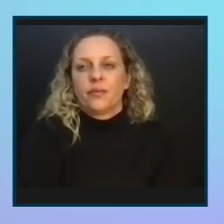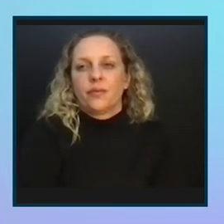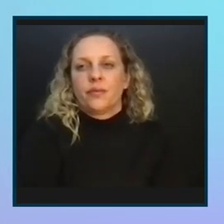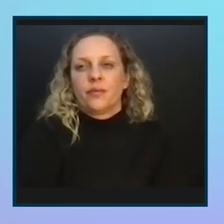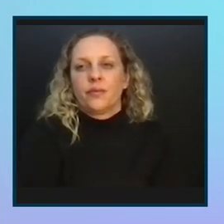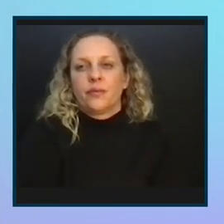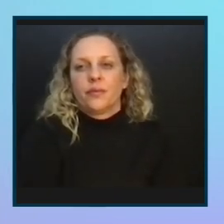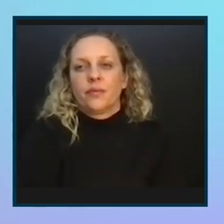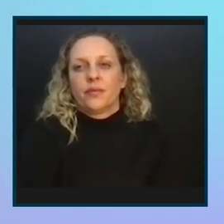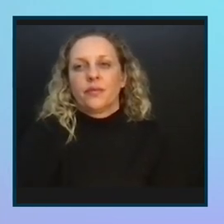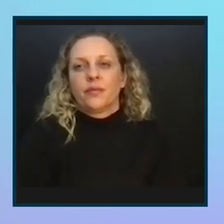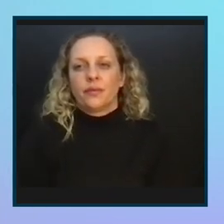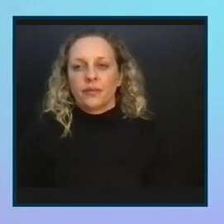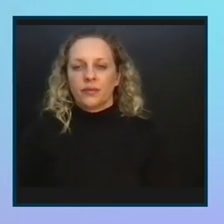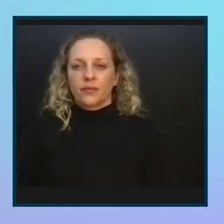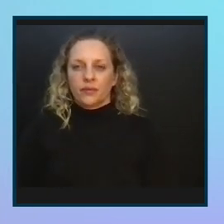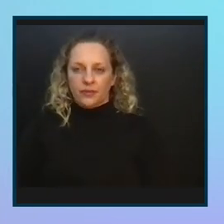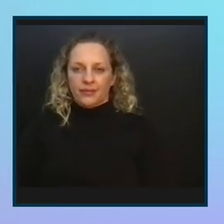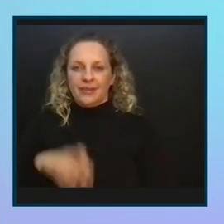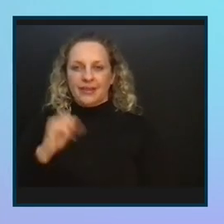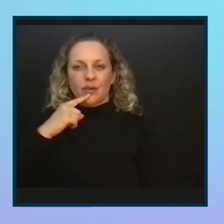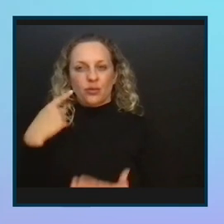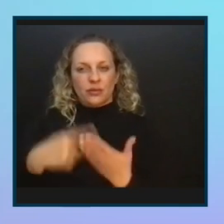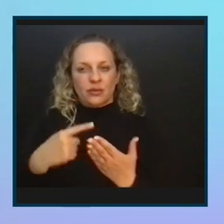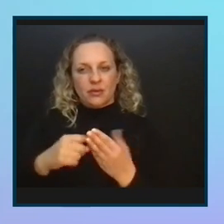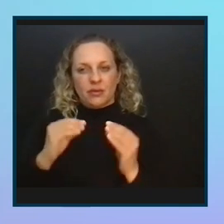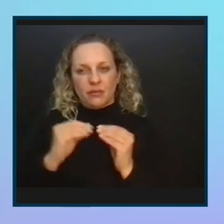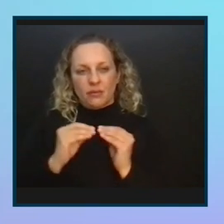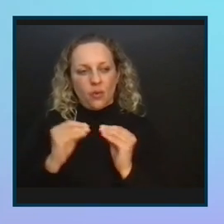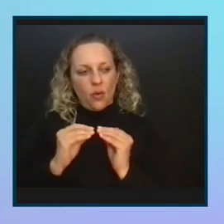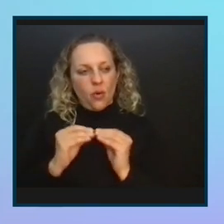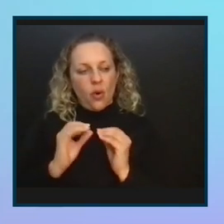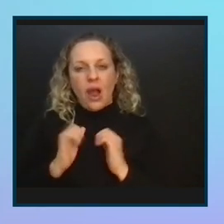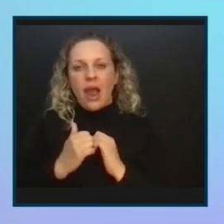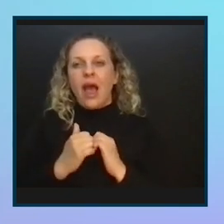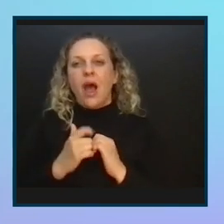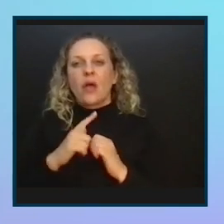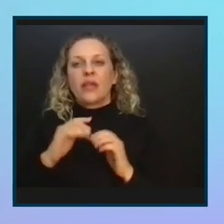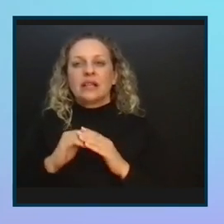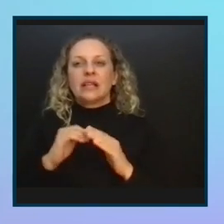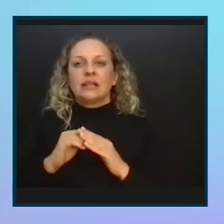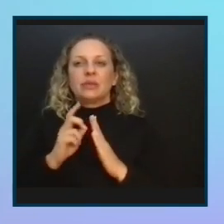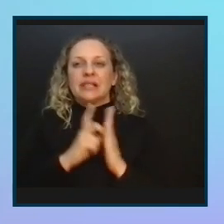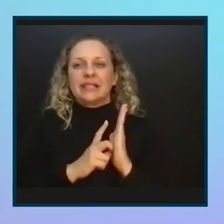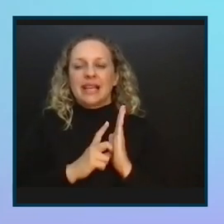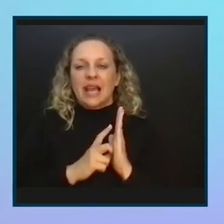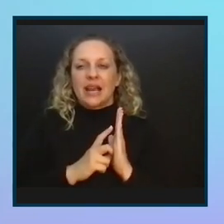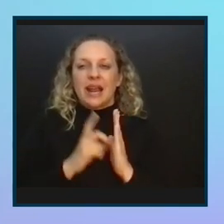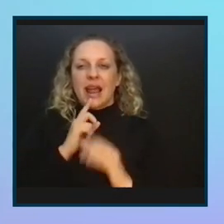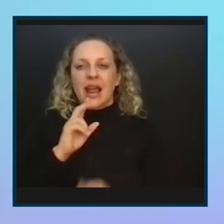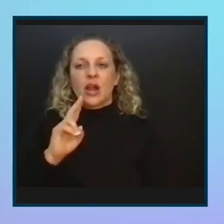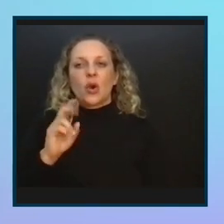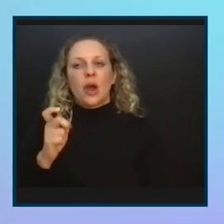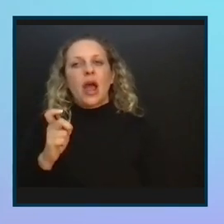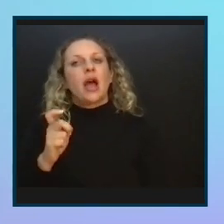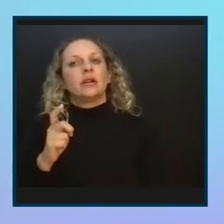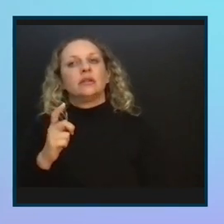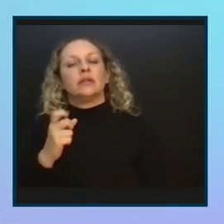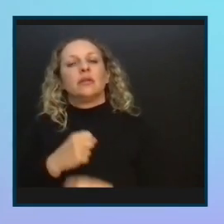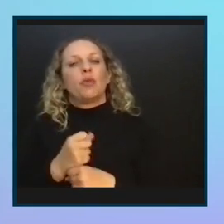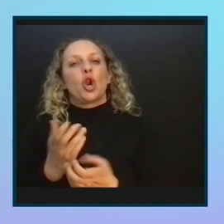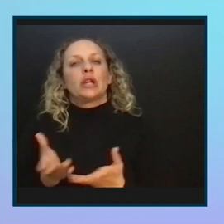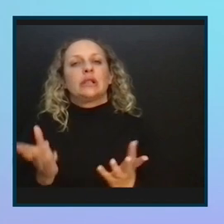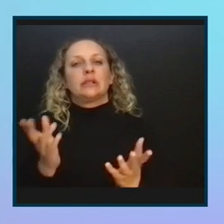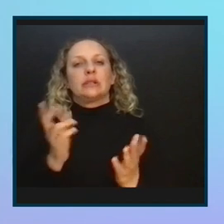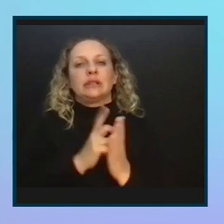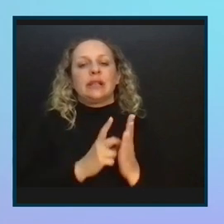Super. Can you speak more to how the accessibility designers and UX or product designers work